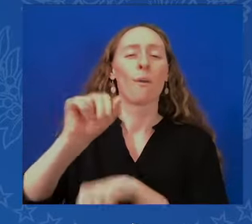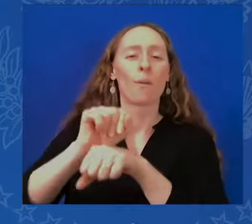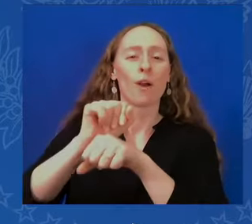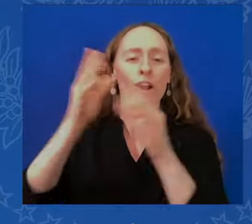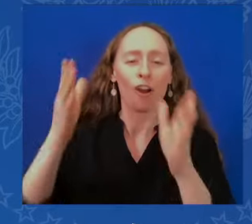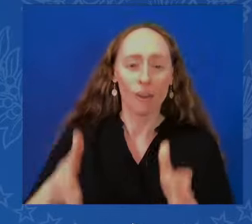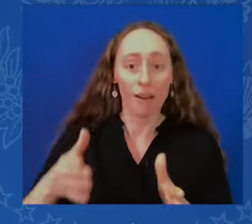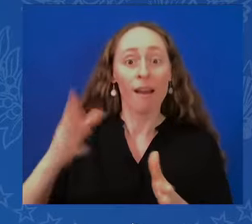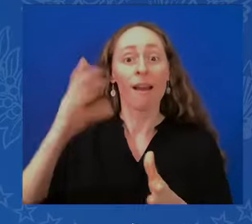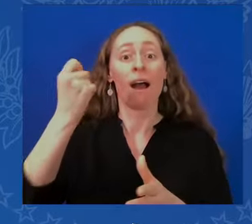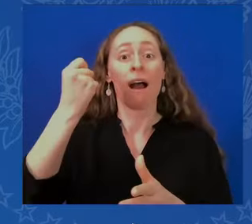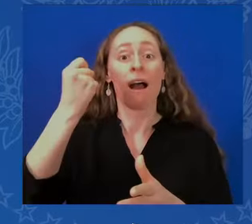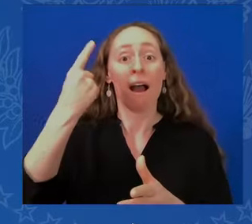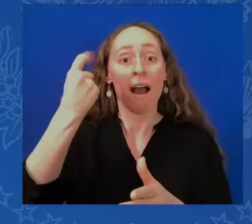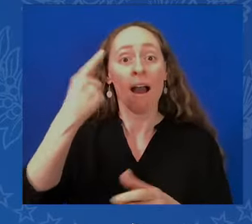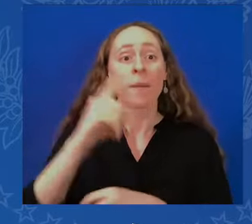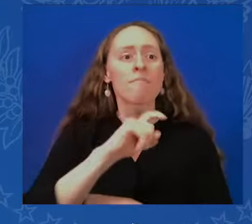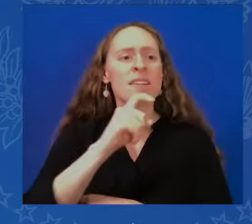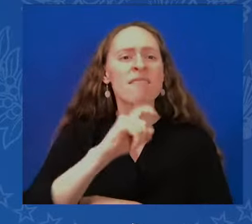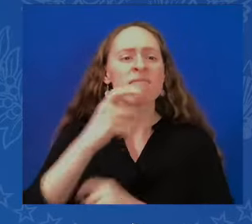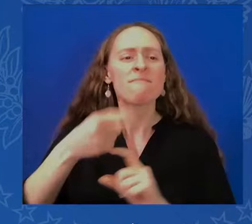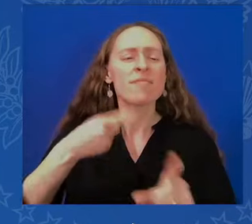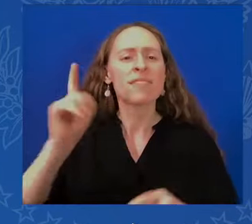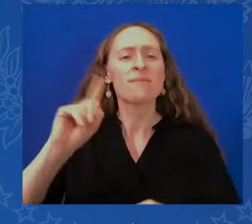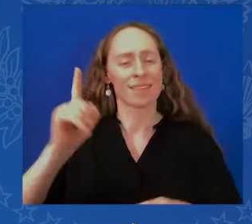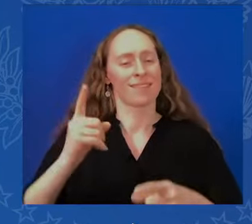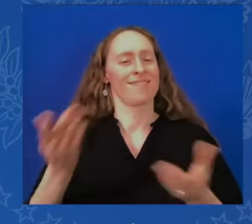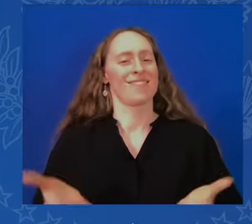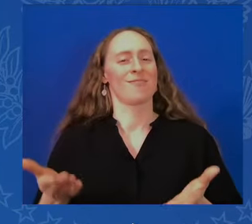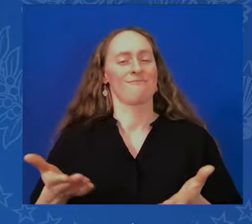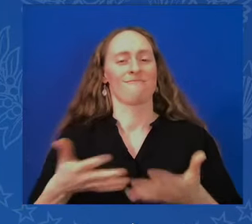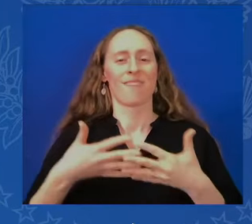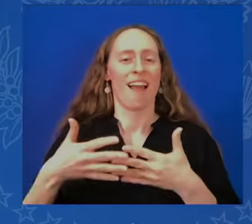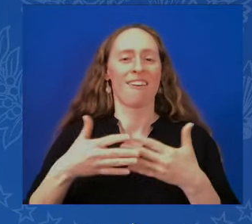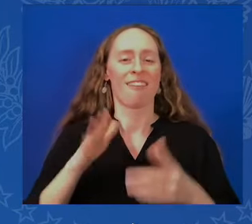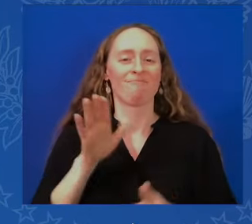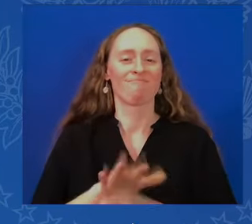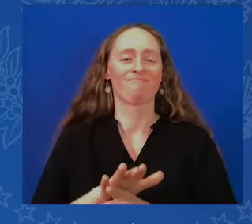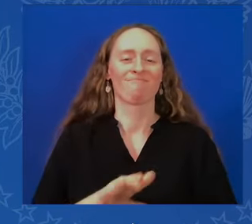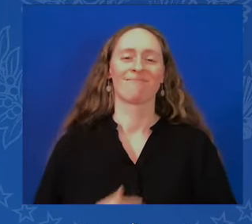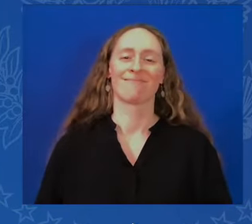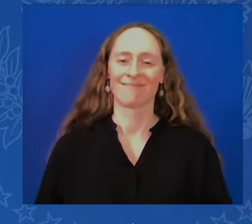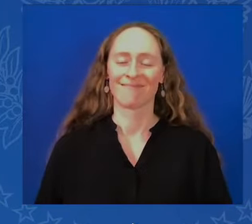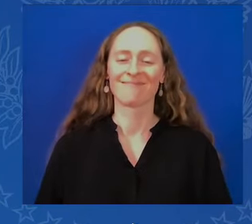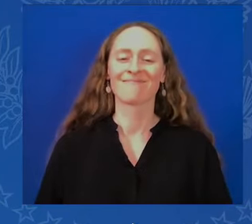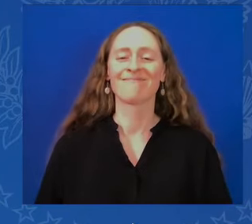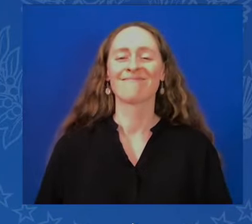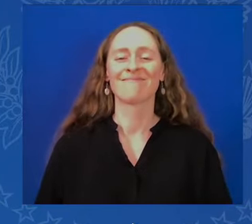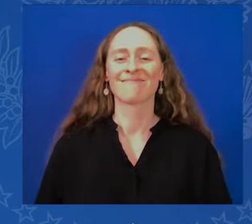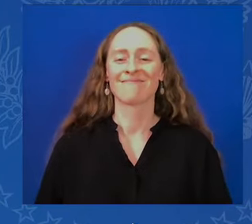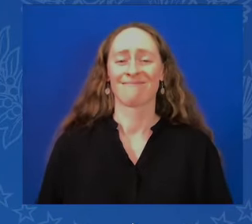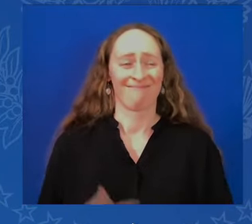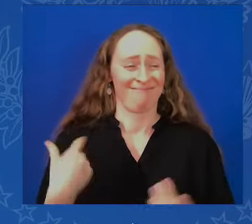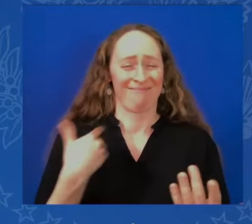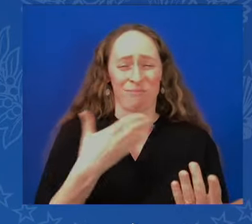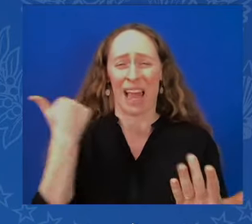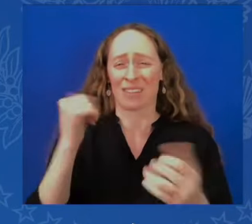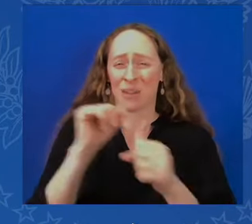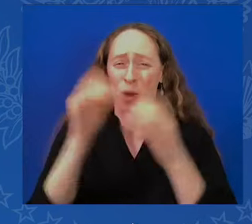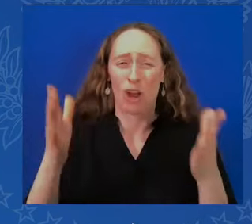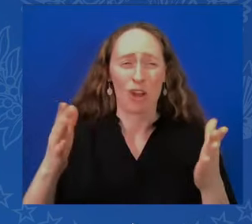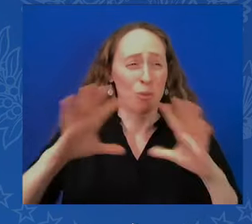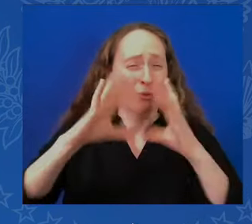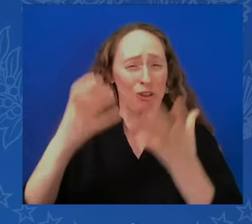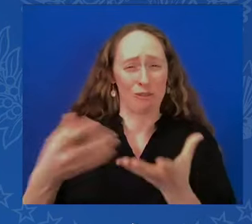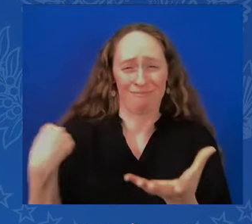For a simple reason, they're the best workers in the world, and that's not hyperbole. Every day, over 30,000 vehicles traveled